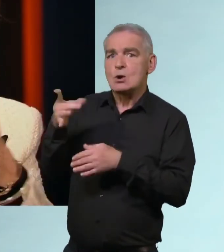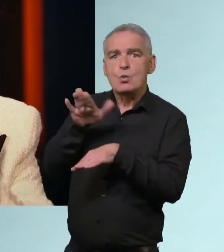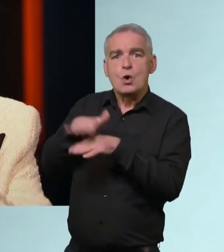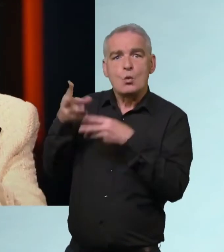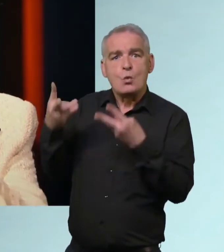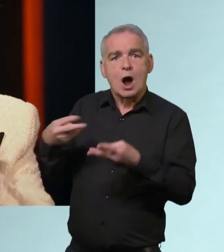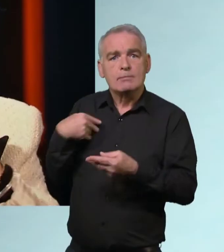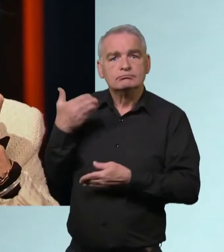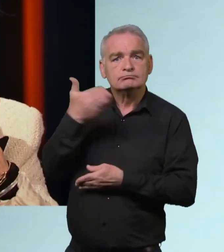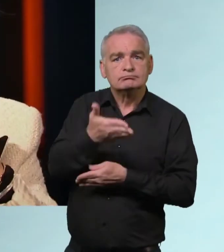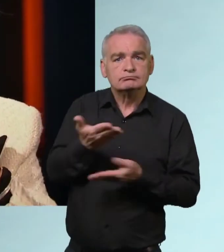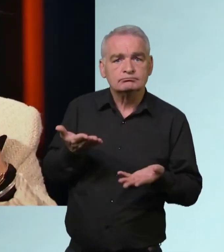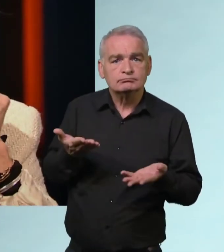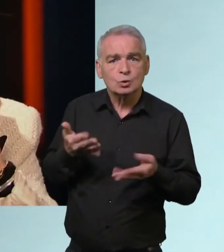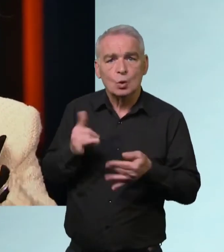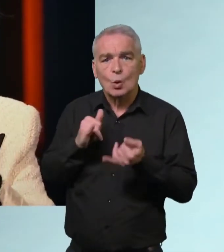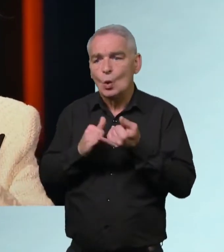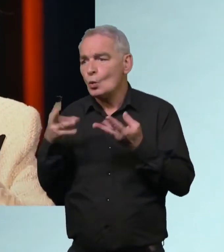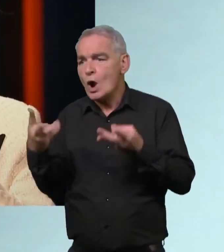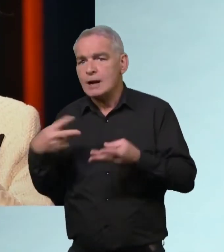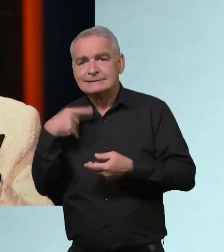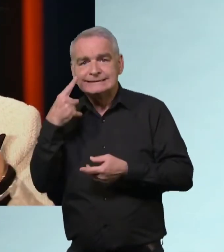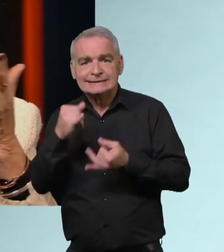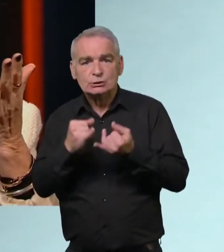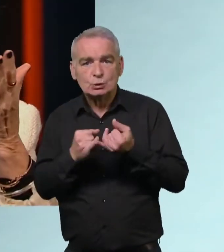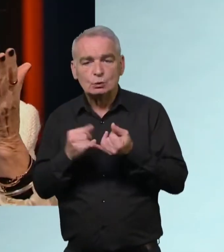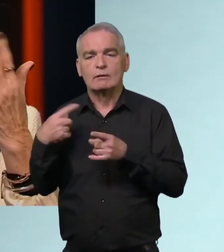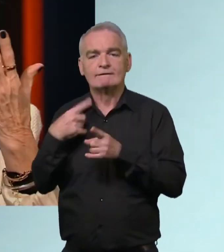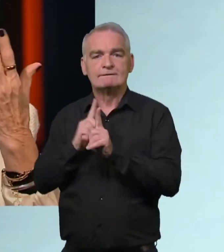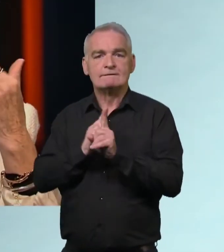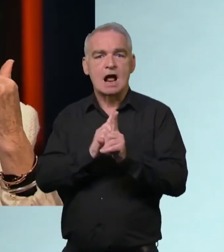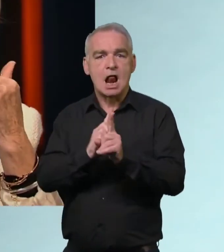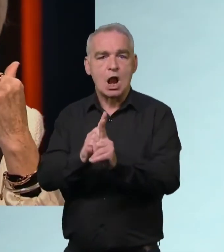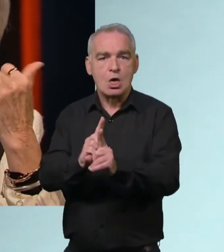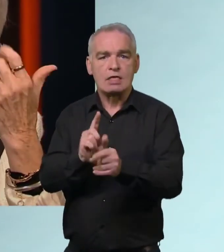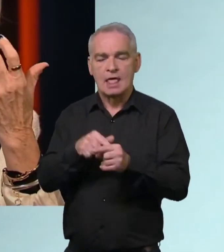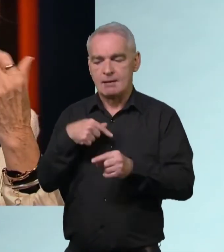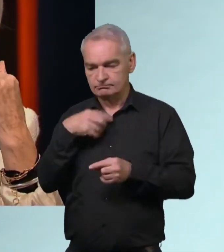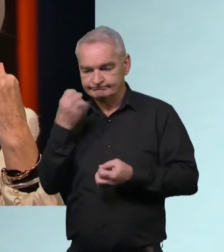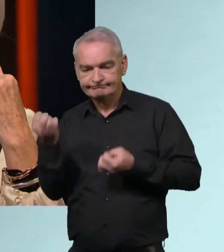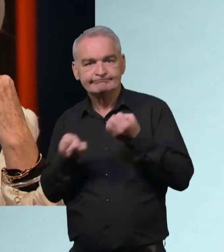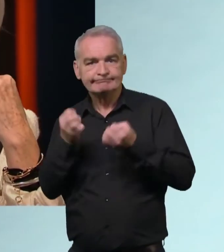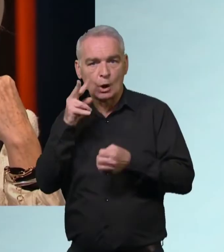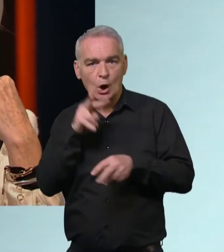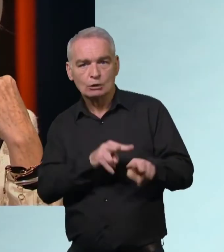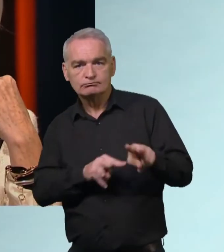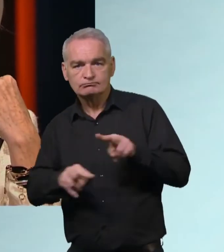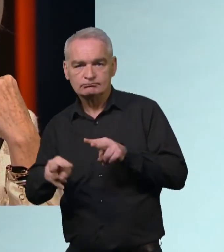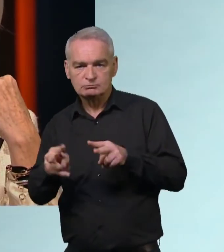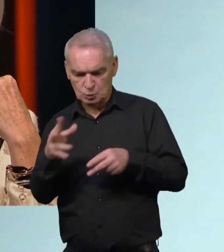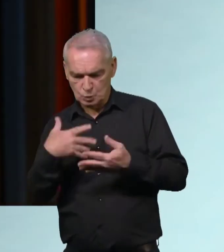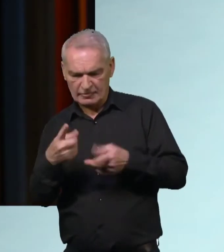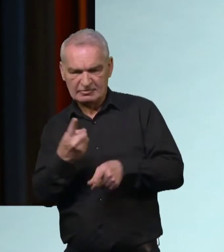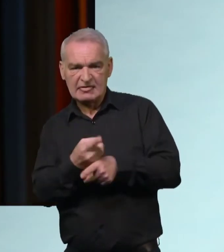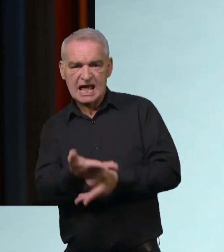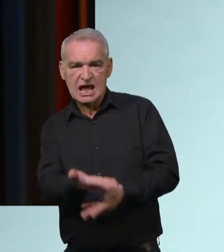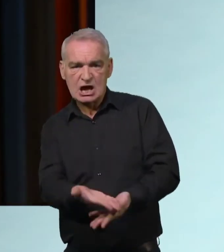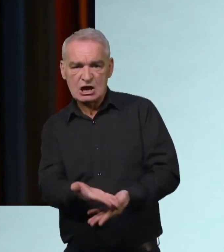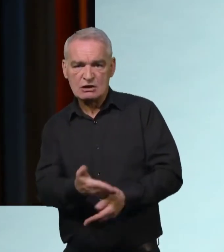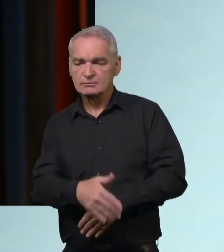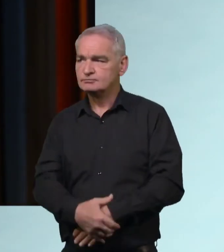see? And then I would just follow them in and have a look to see what was there. And you talked